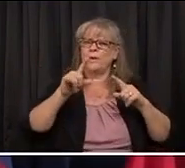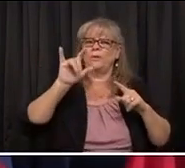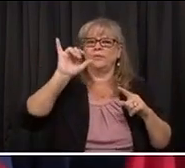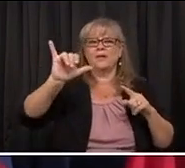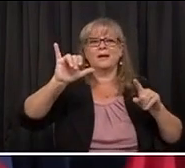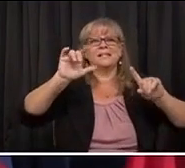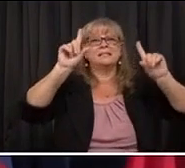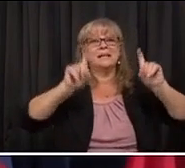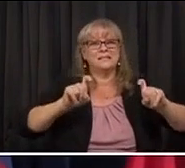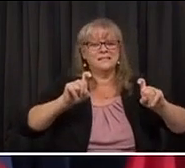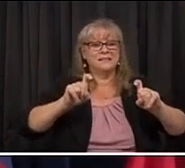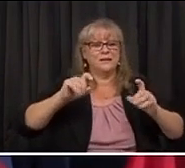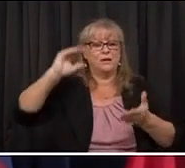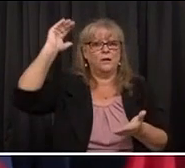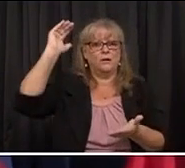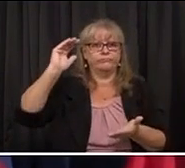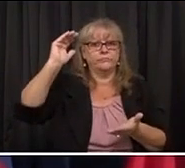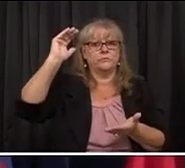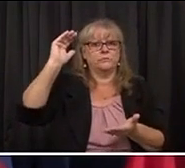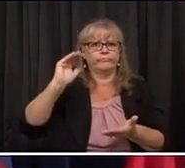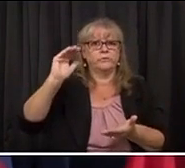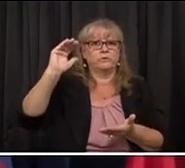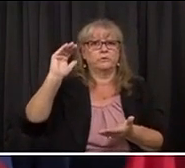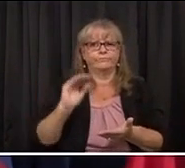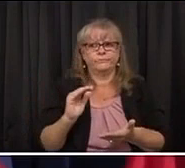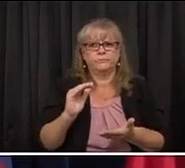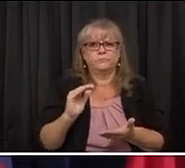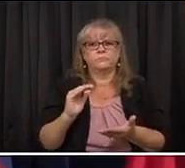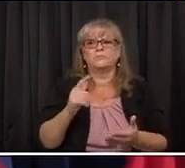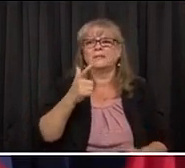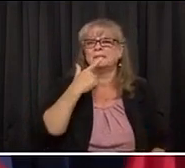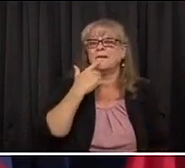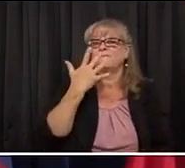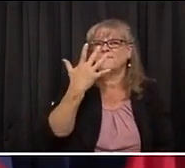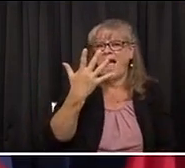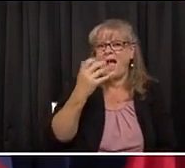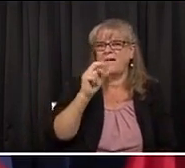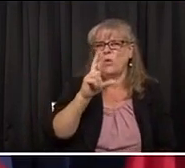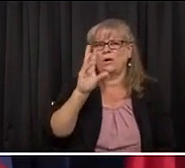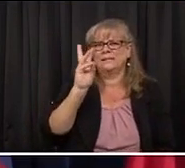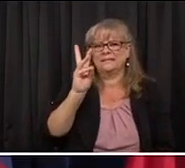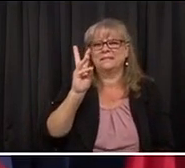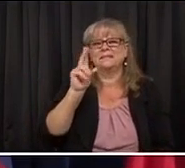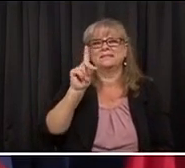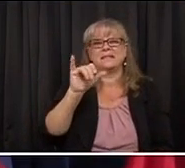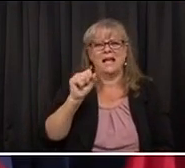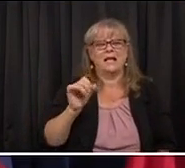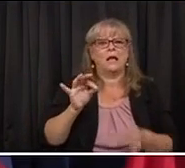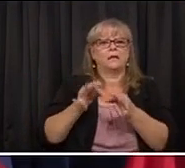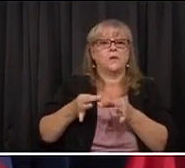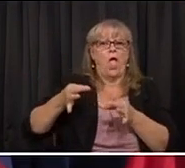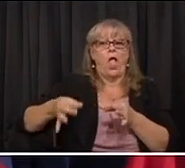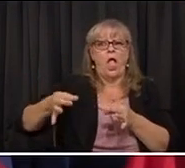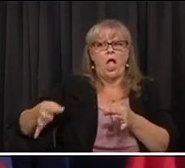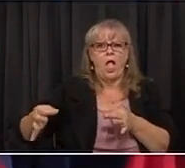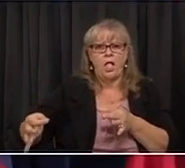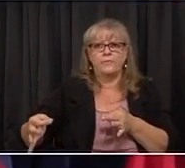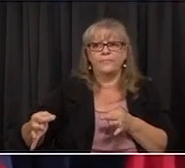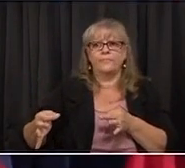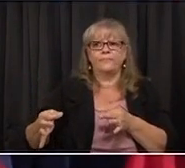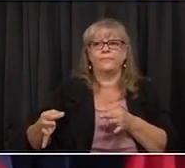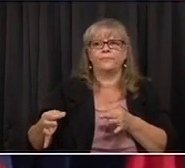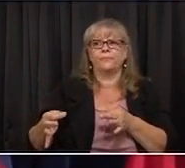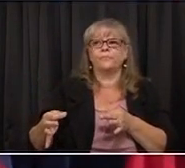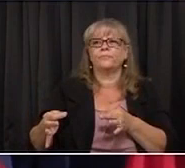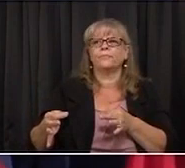lot about how we're 5 or 6 days behind the data given the way the testing works. It might be 15 or 20 given the fact that testing is so far behind in